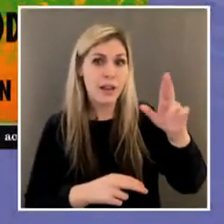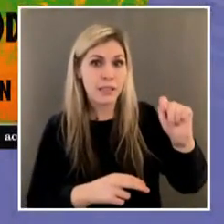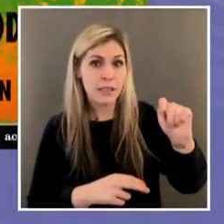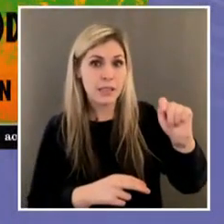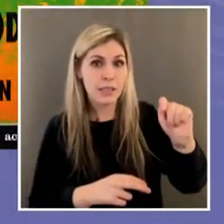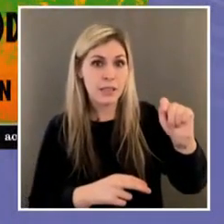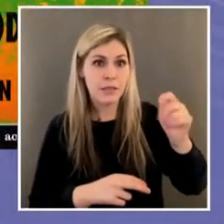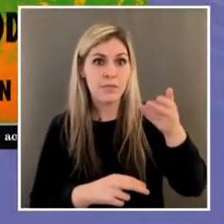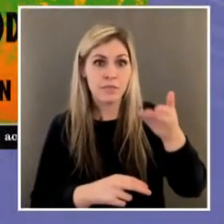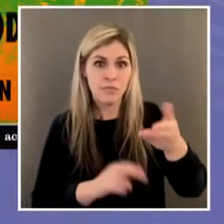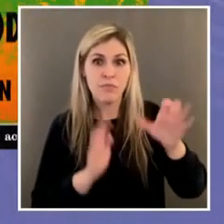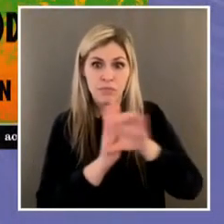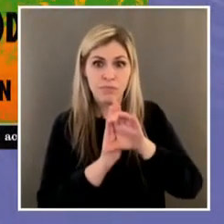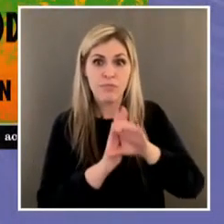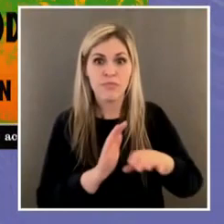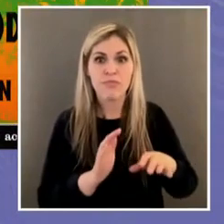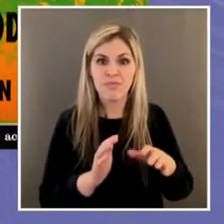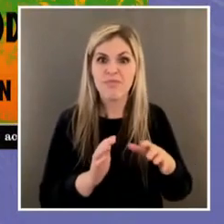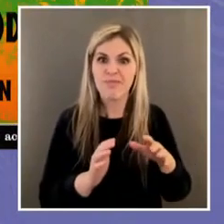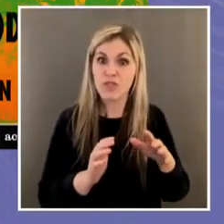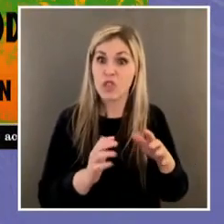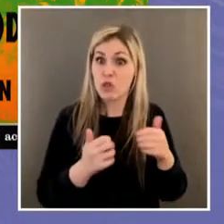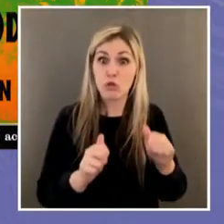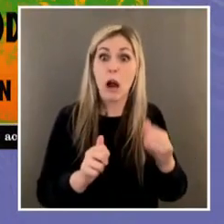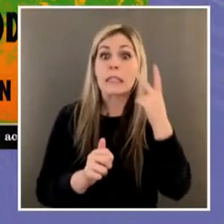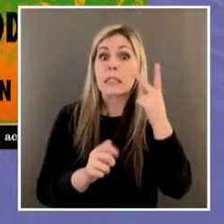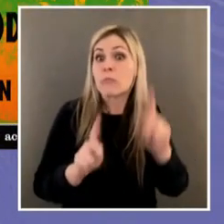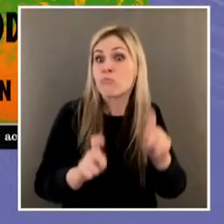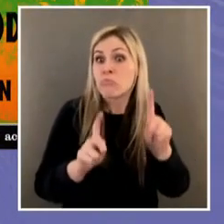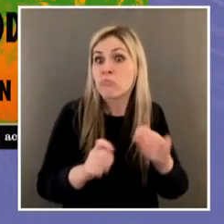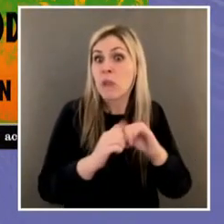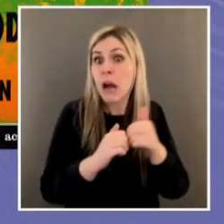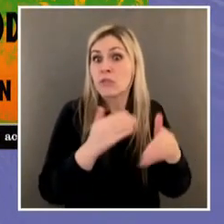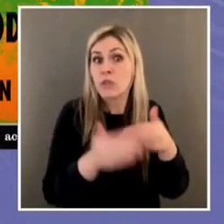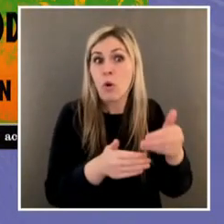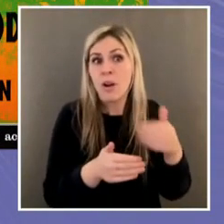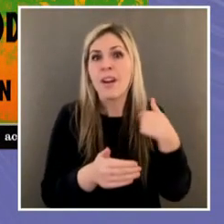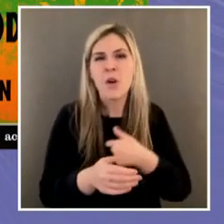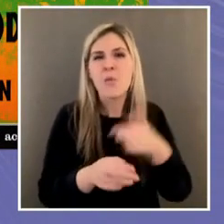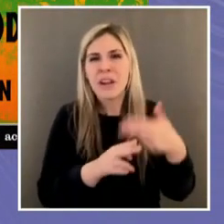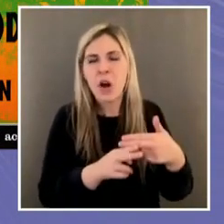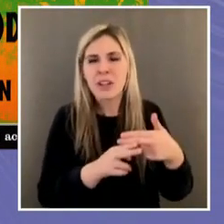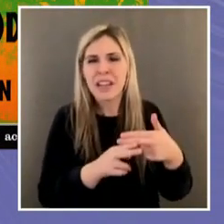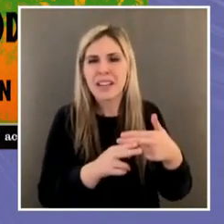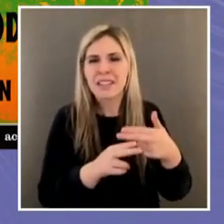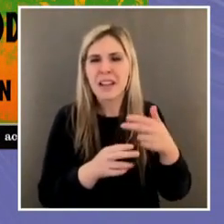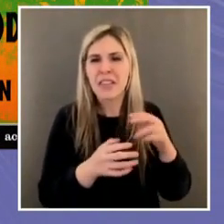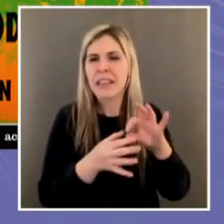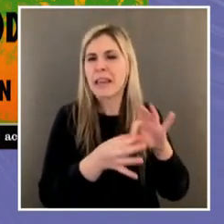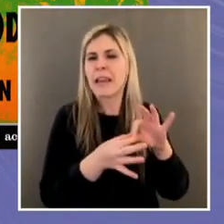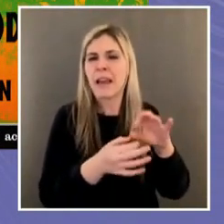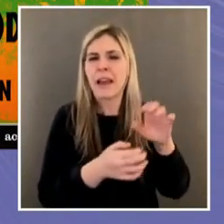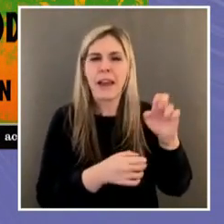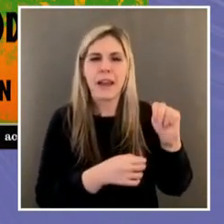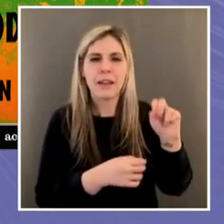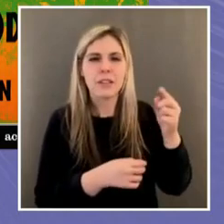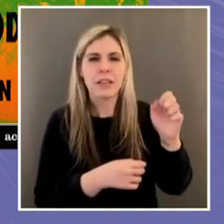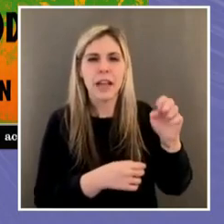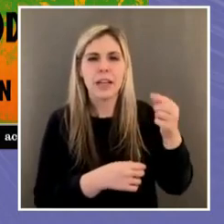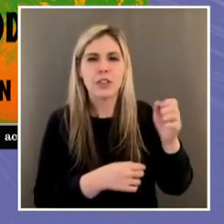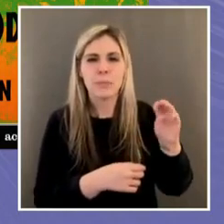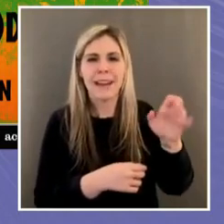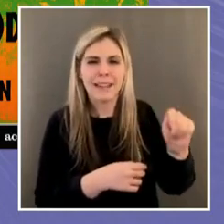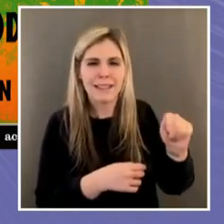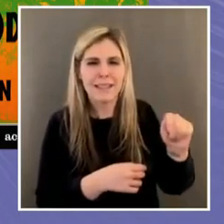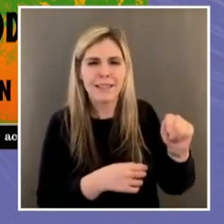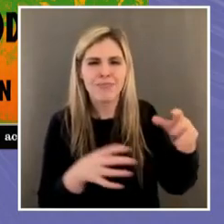as a kind of run at it, to see how things would go. We called it the engagement party. We weren't fully married by then,